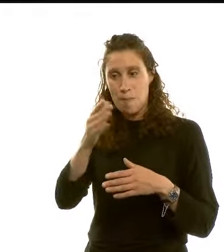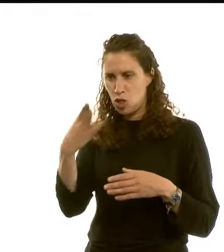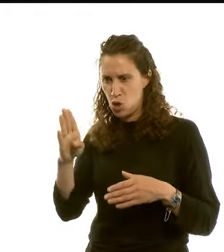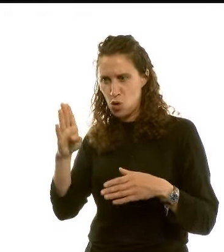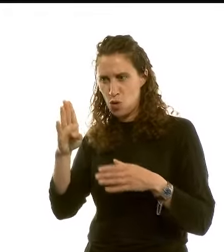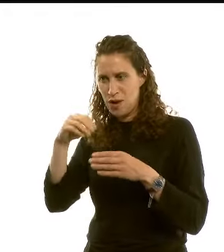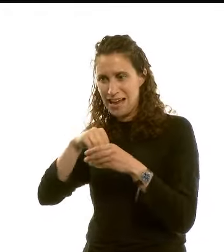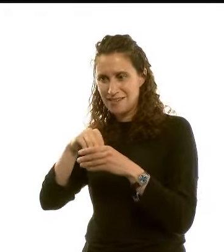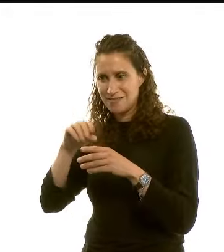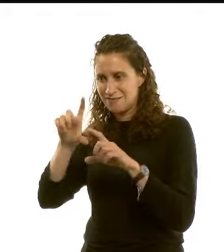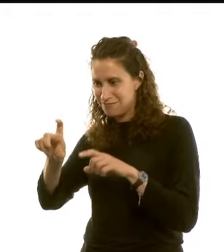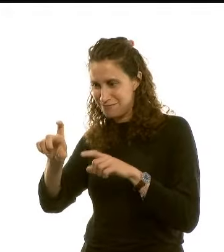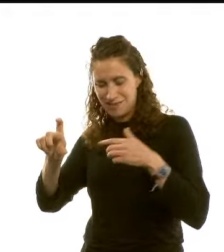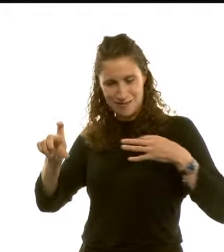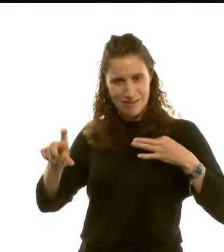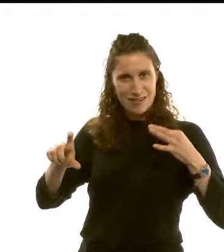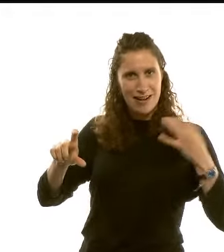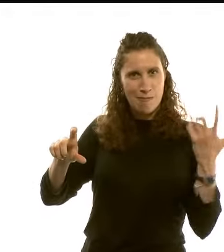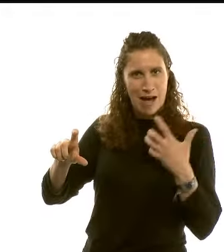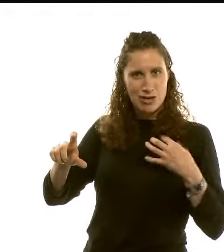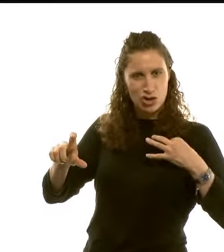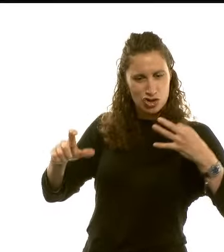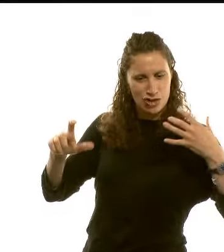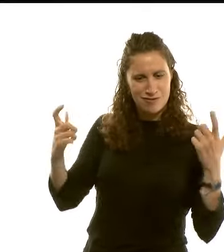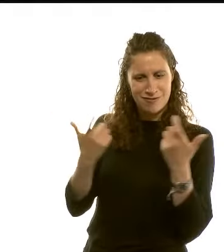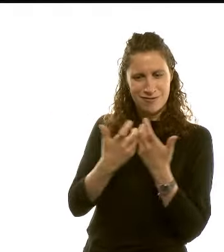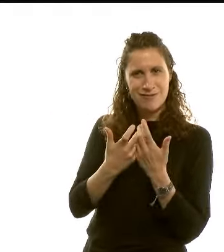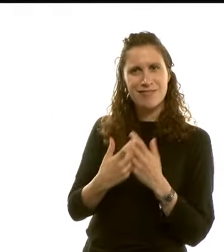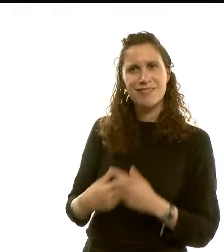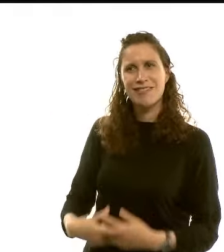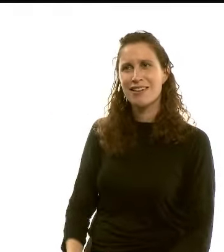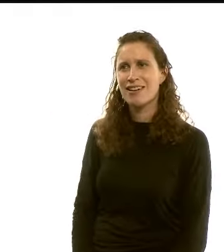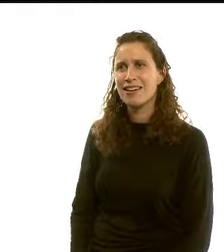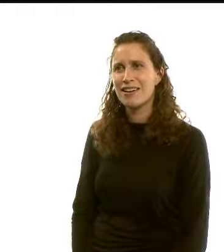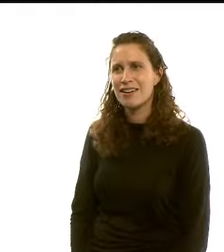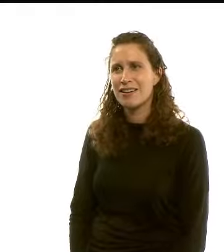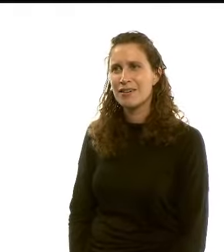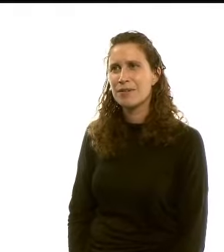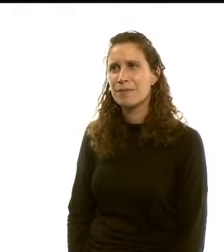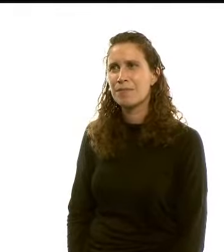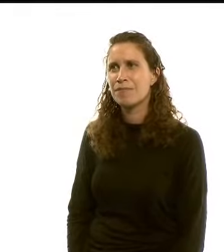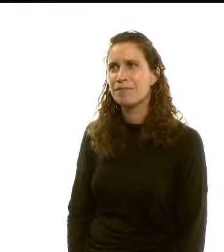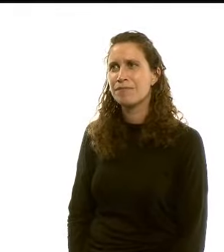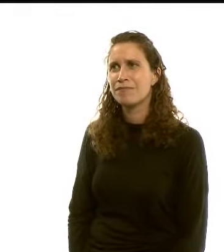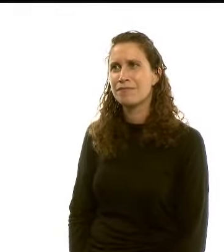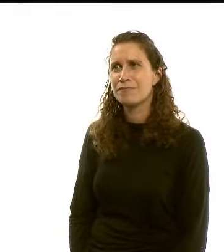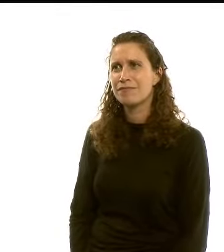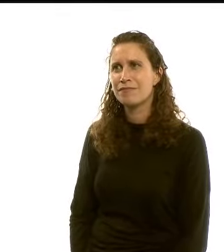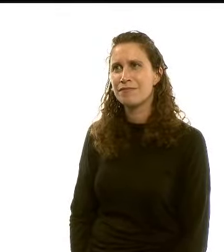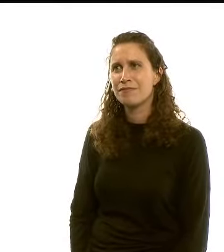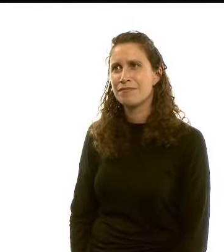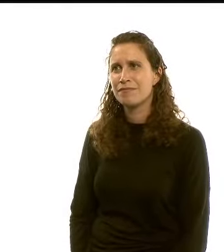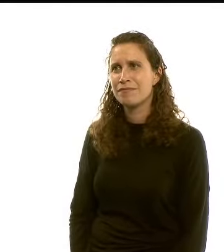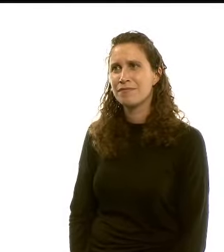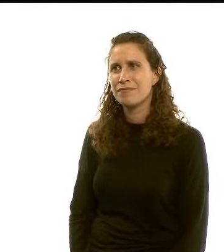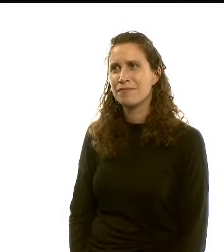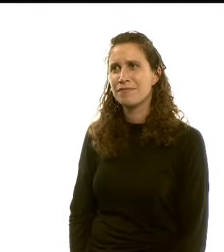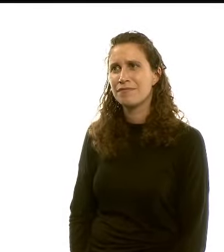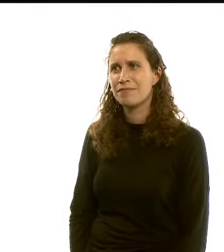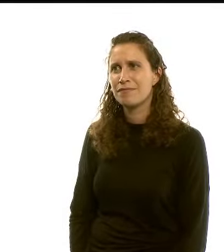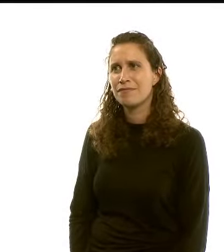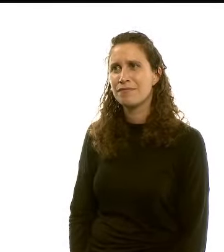memo. It's a good look. Definitely a memo there. Okay, Joel. Yeah. Okay, yours is coming along now. This is one of the greatest sets